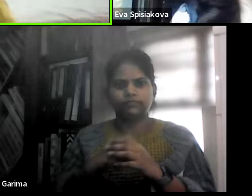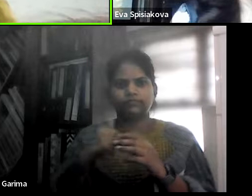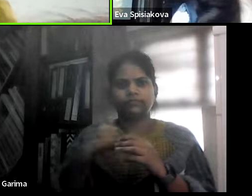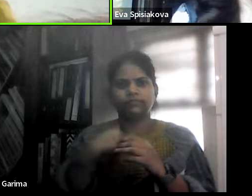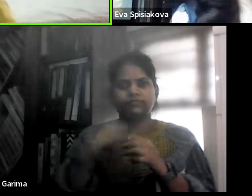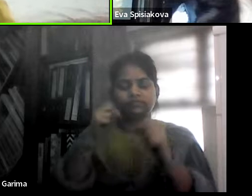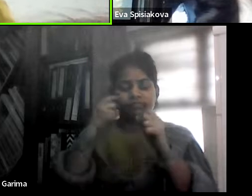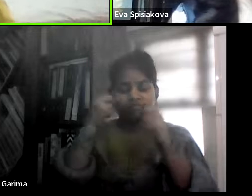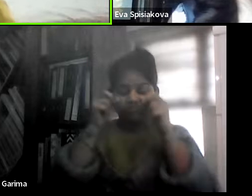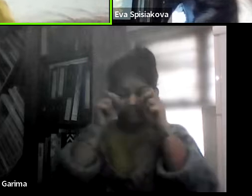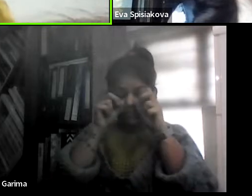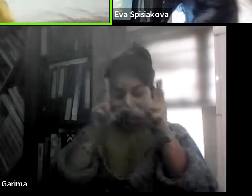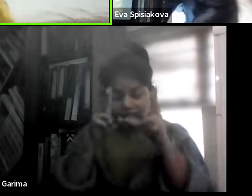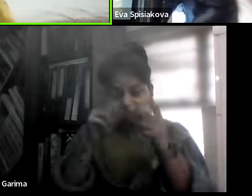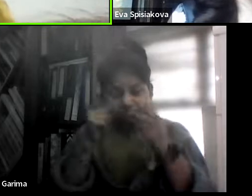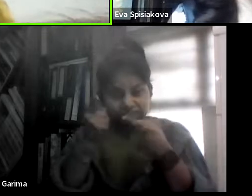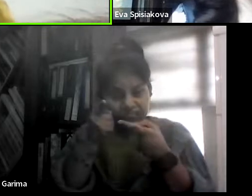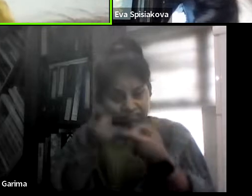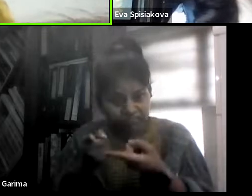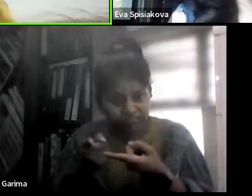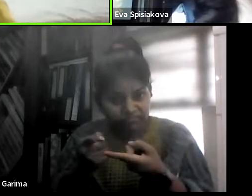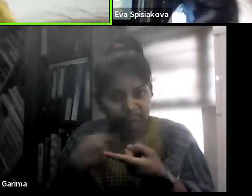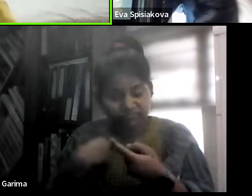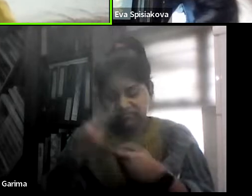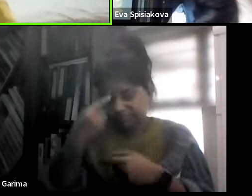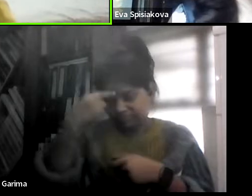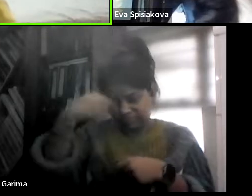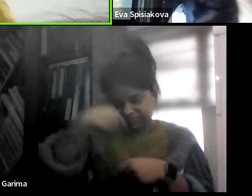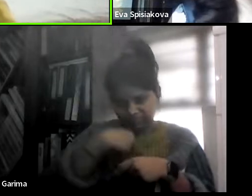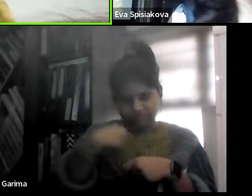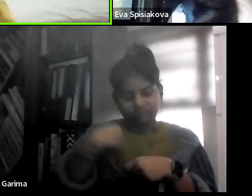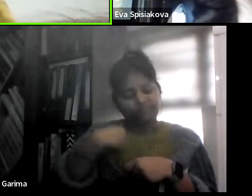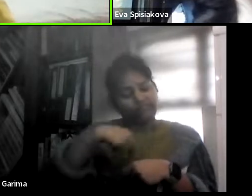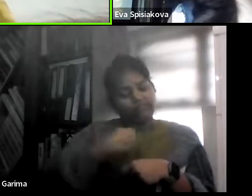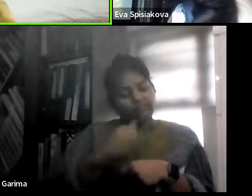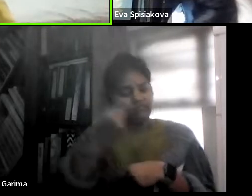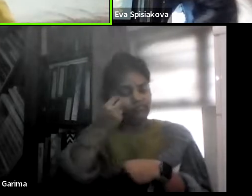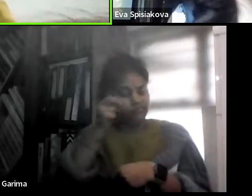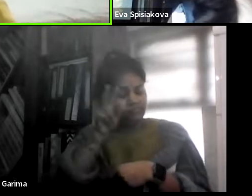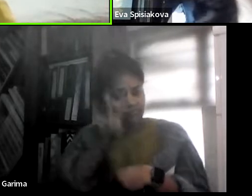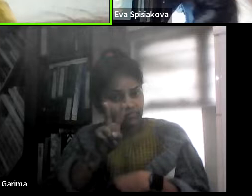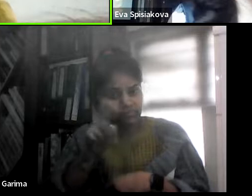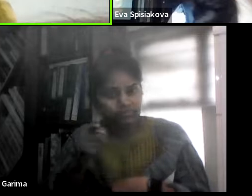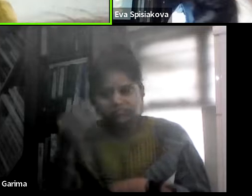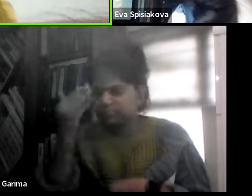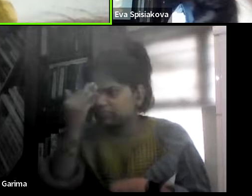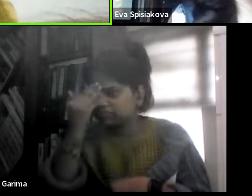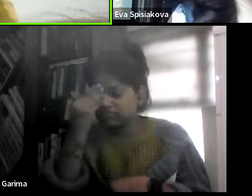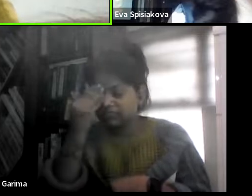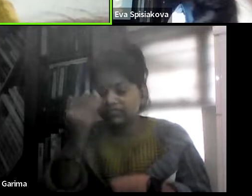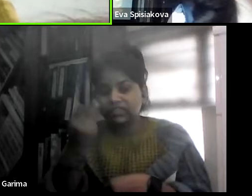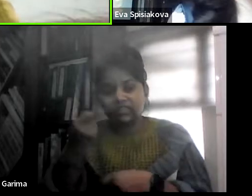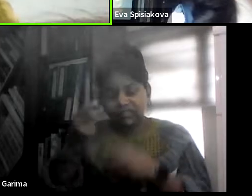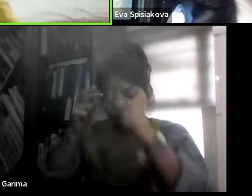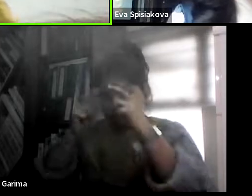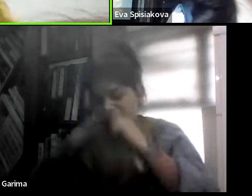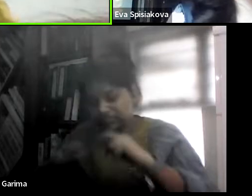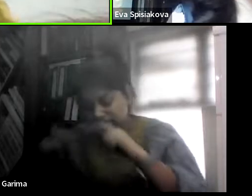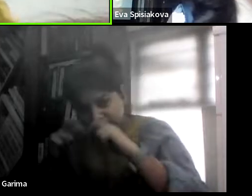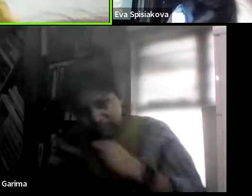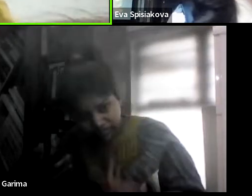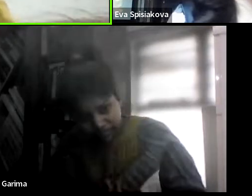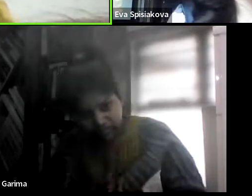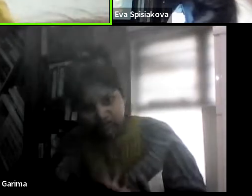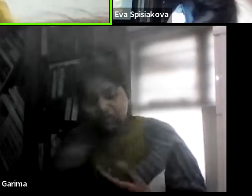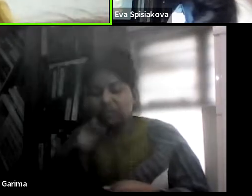eye-opener for me at least, because you don't realize what kind of research or what kind of